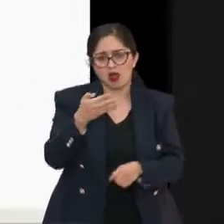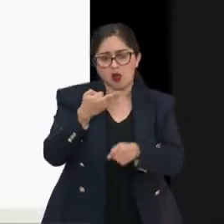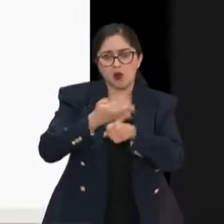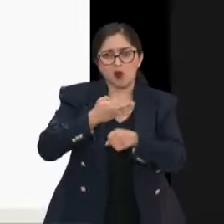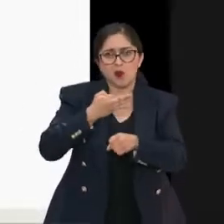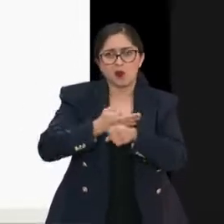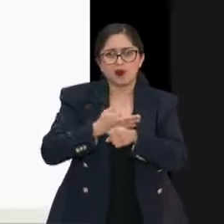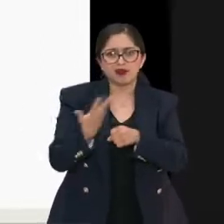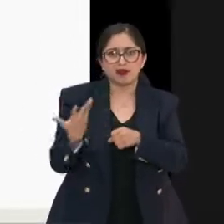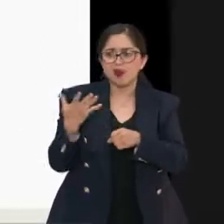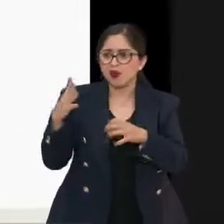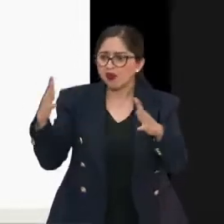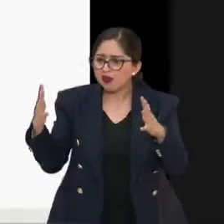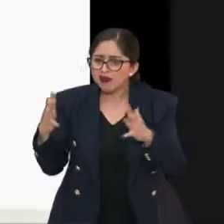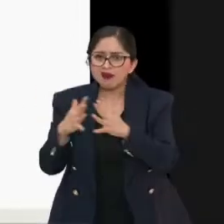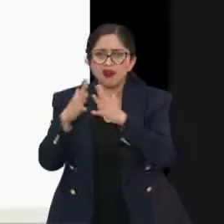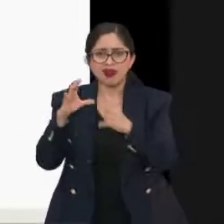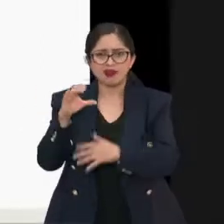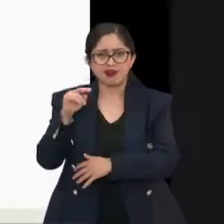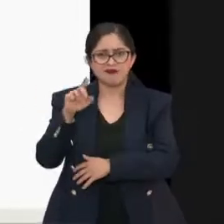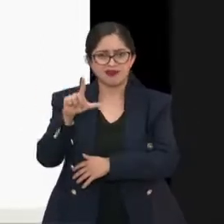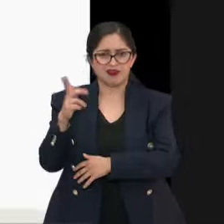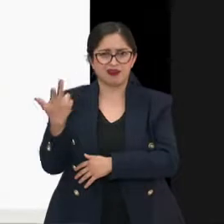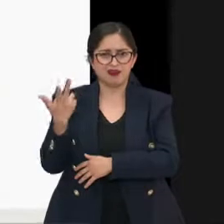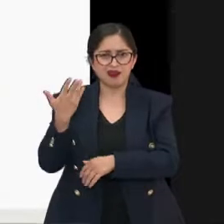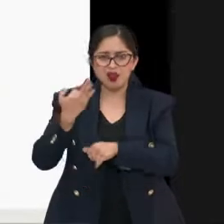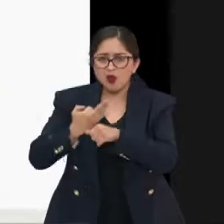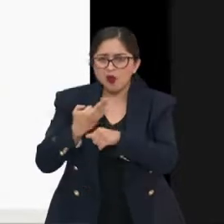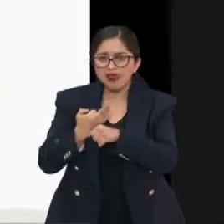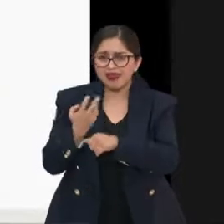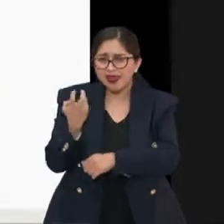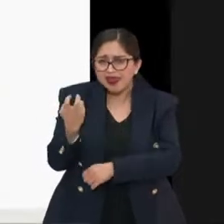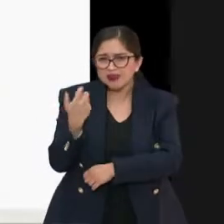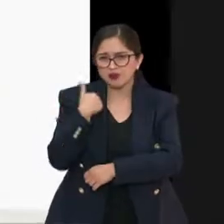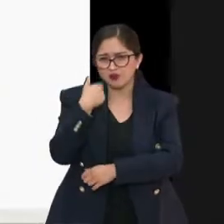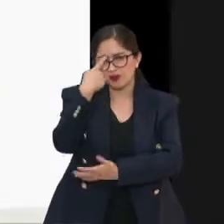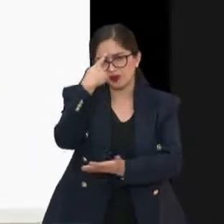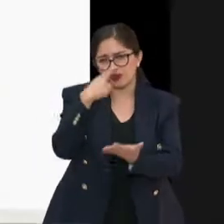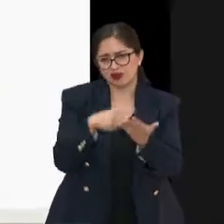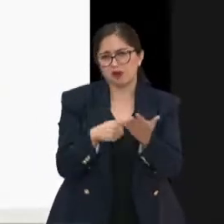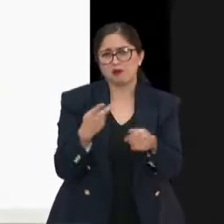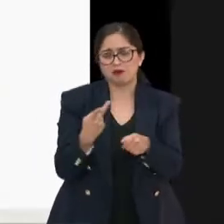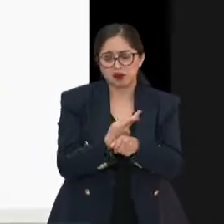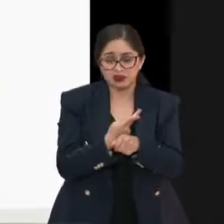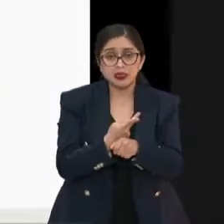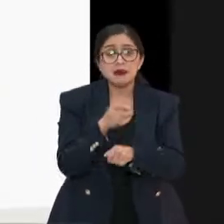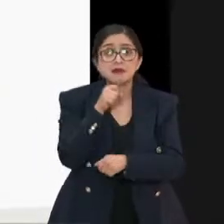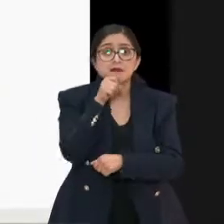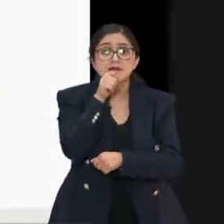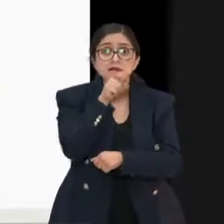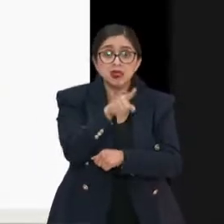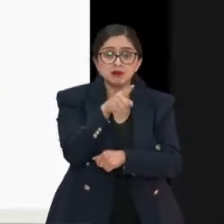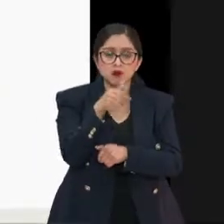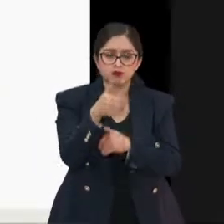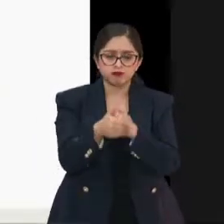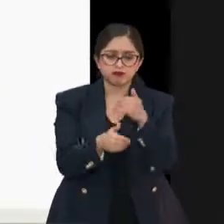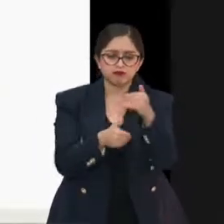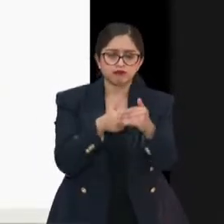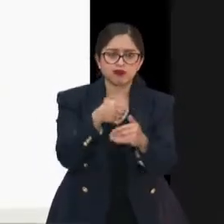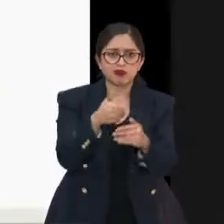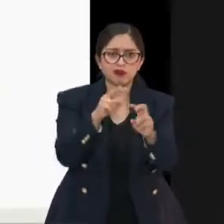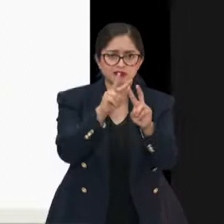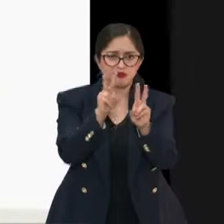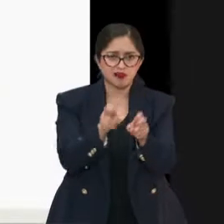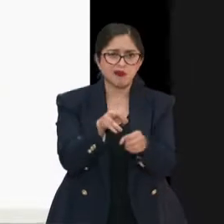this polarization. And also, well, last year, we almost were into a civil war. And two, how